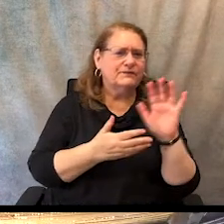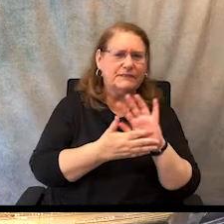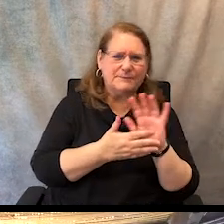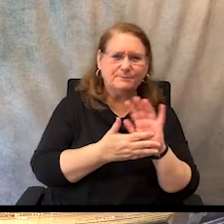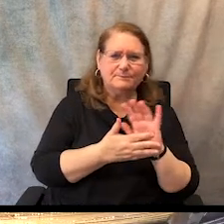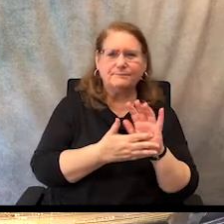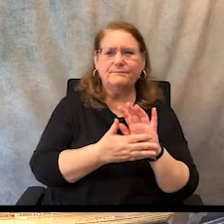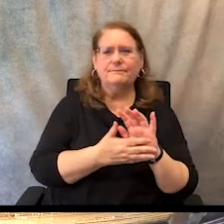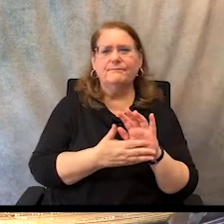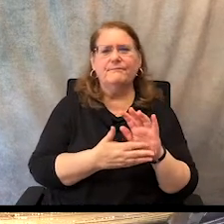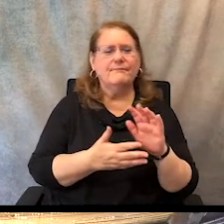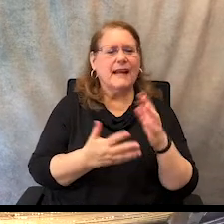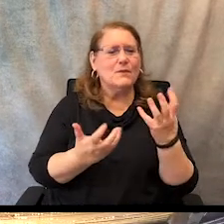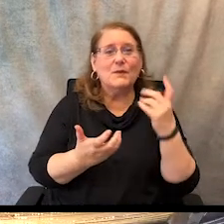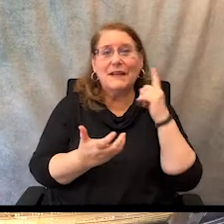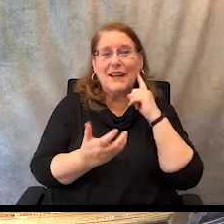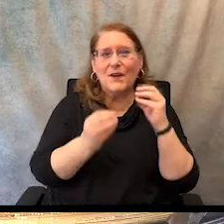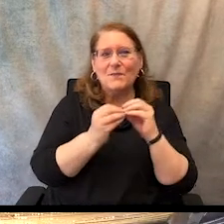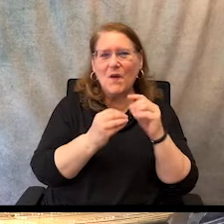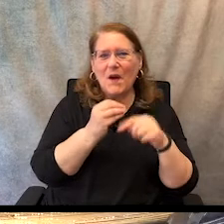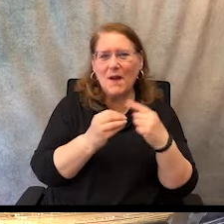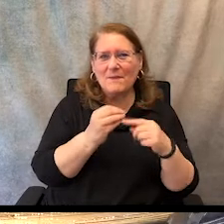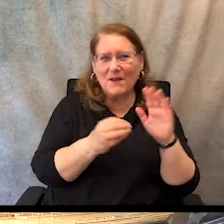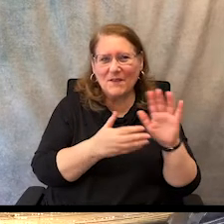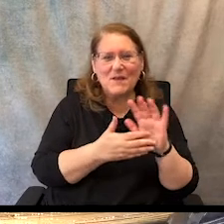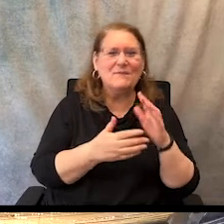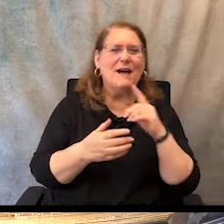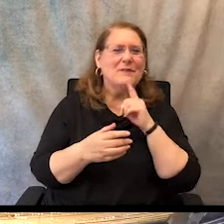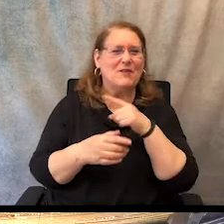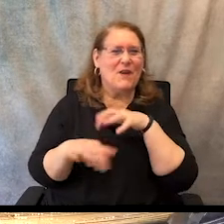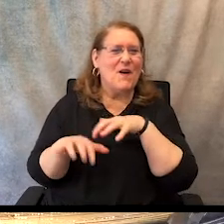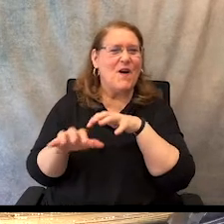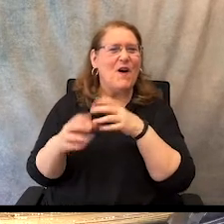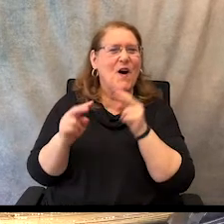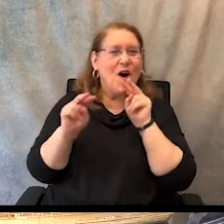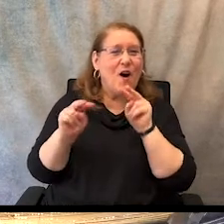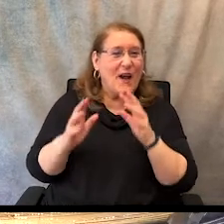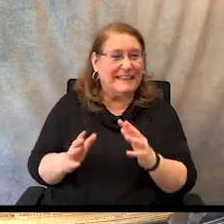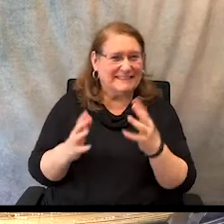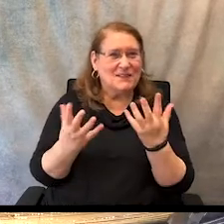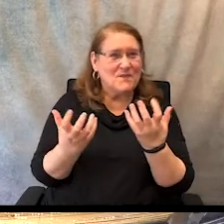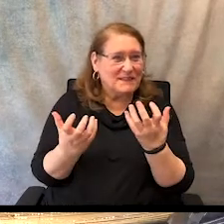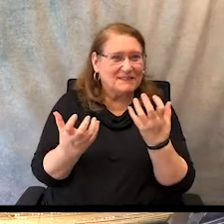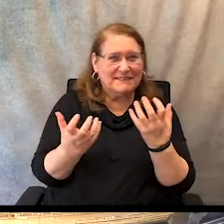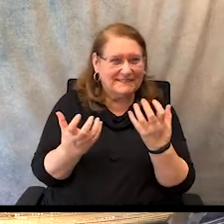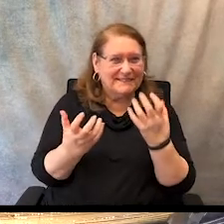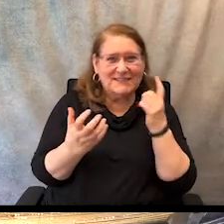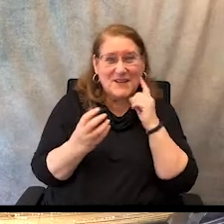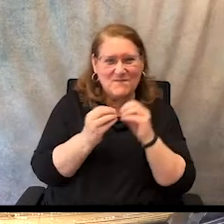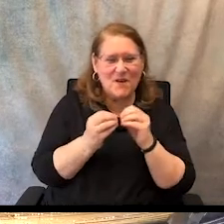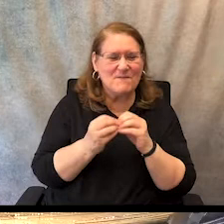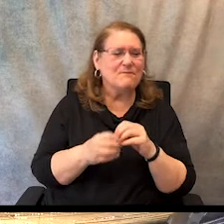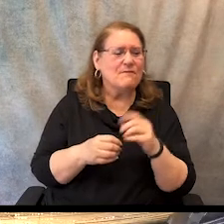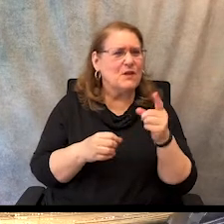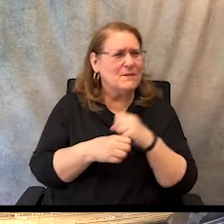we loved your film. I'm really curious to hear more about it, and I'm sure our audience feels the same way. You made